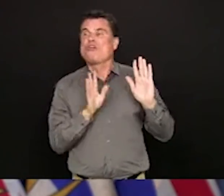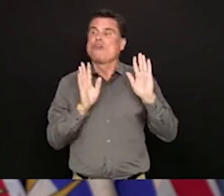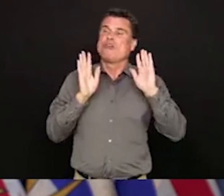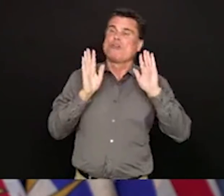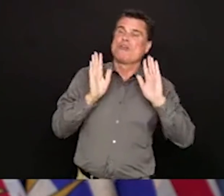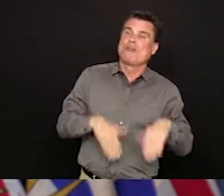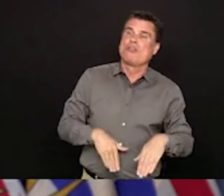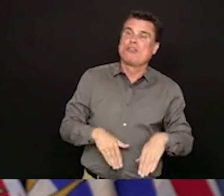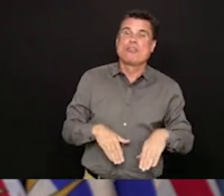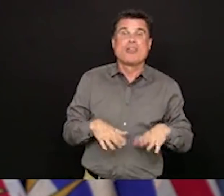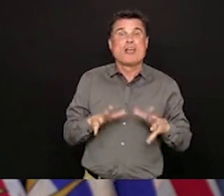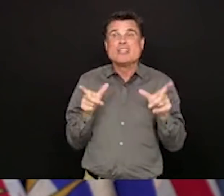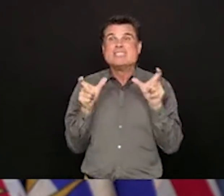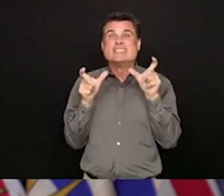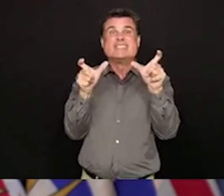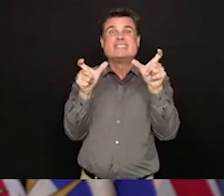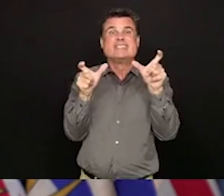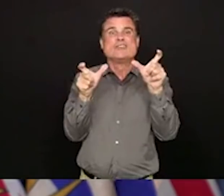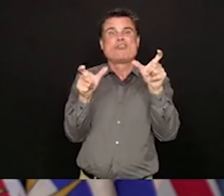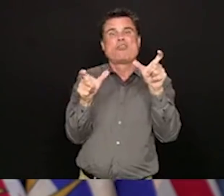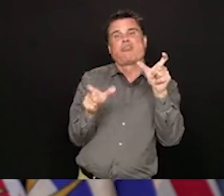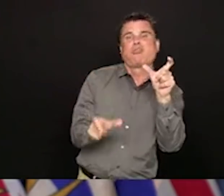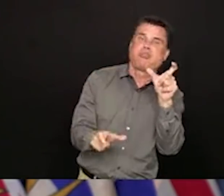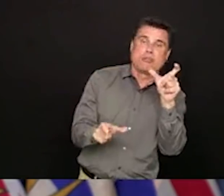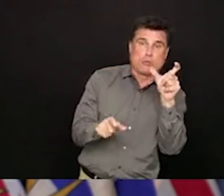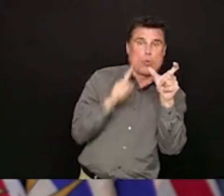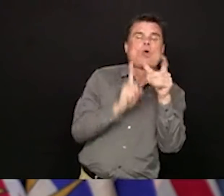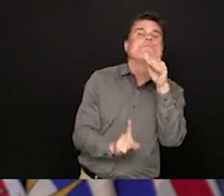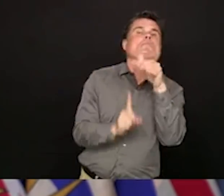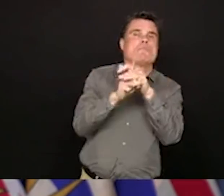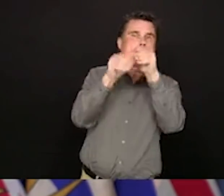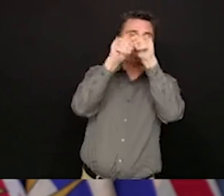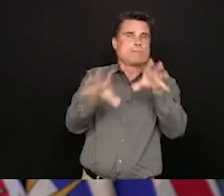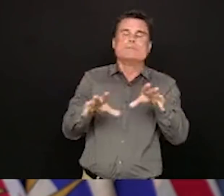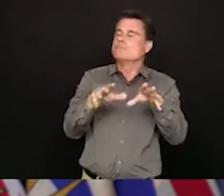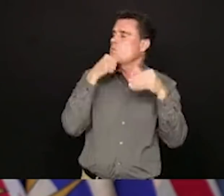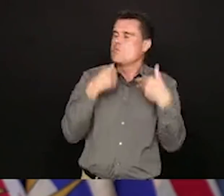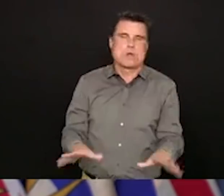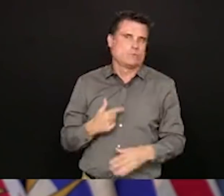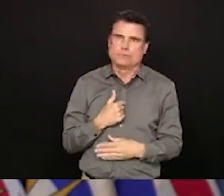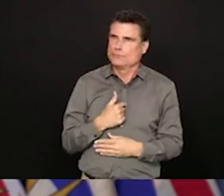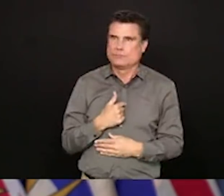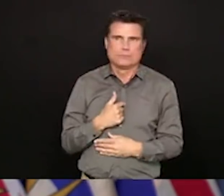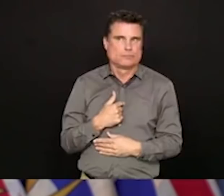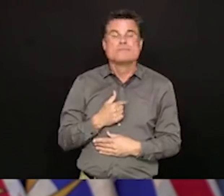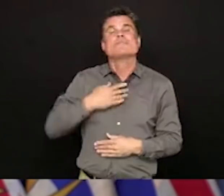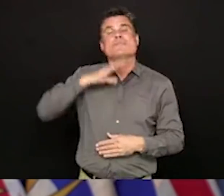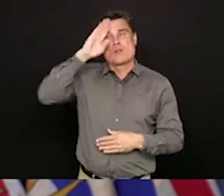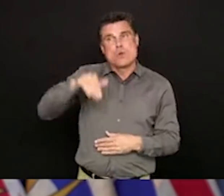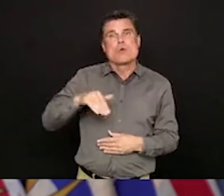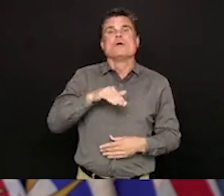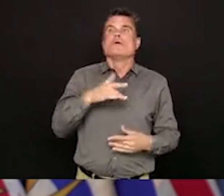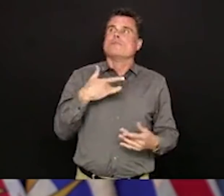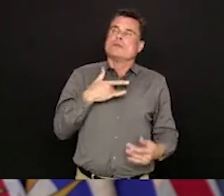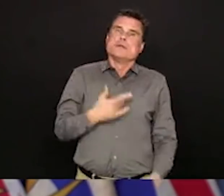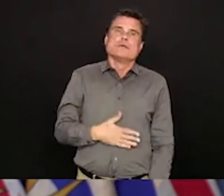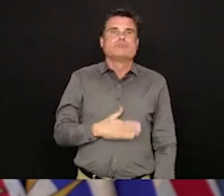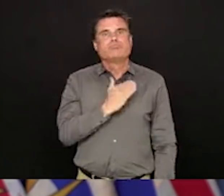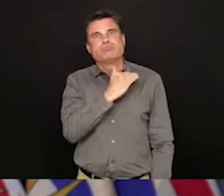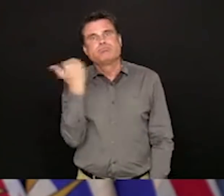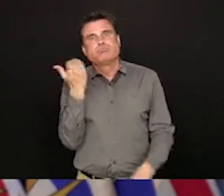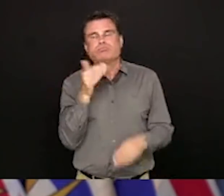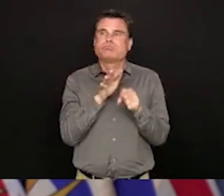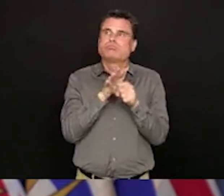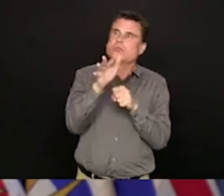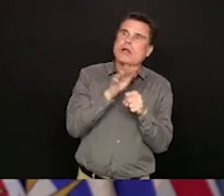know people are tired of staying apart from their loved ones. We know we are tired of not being able to do the social